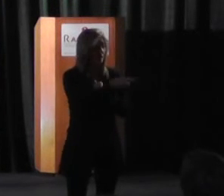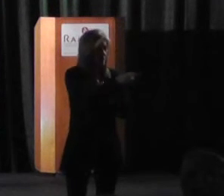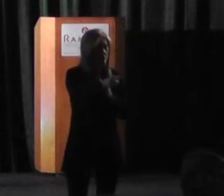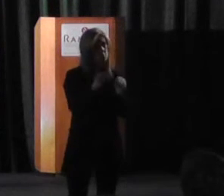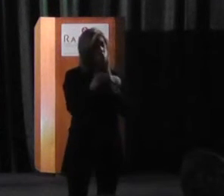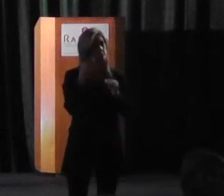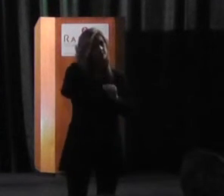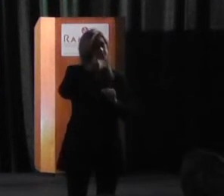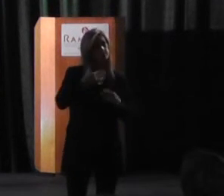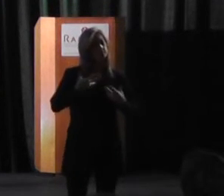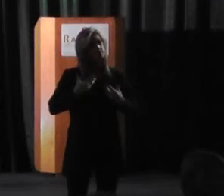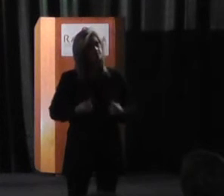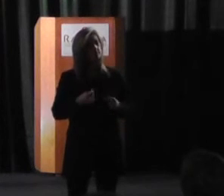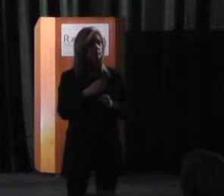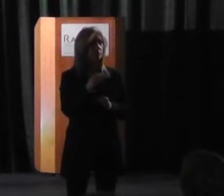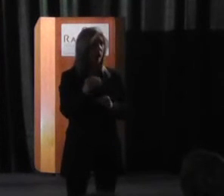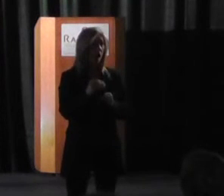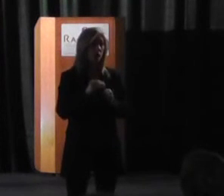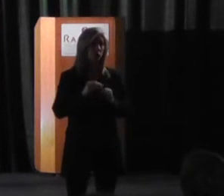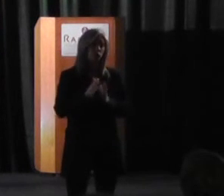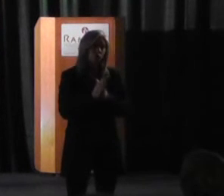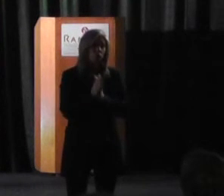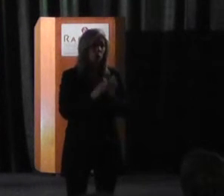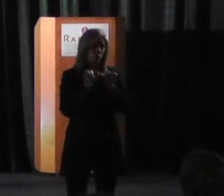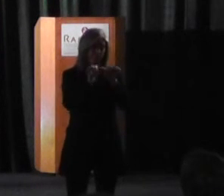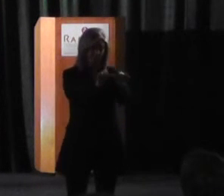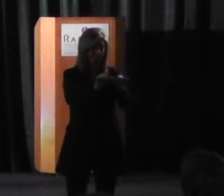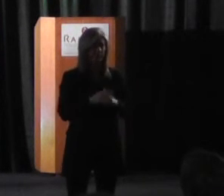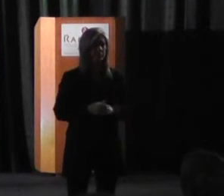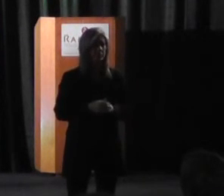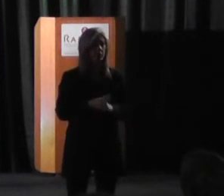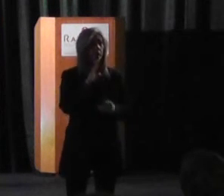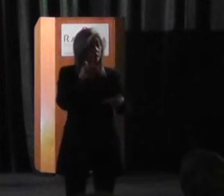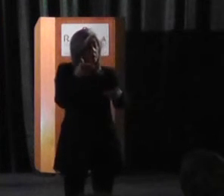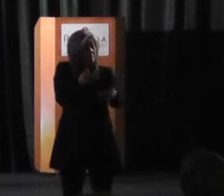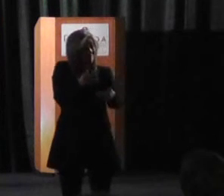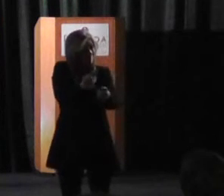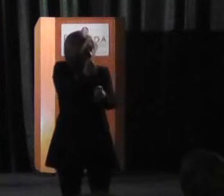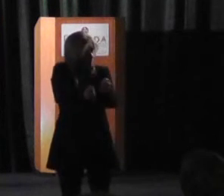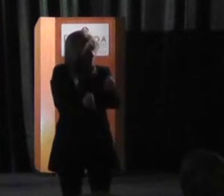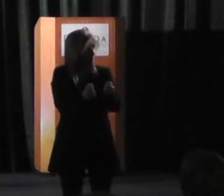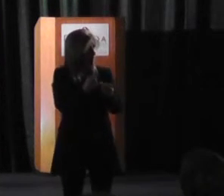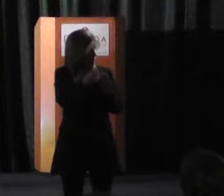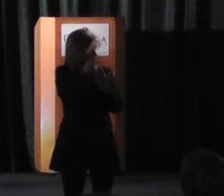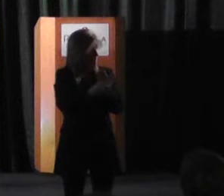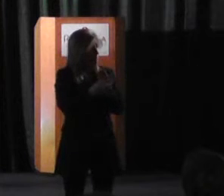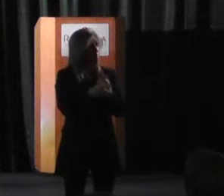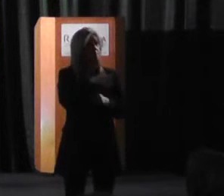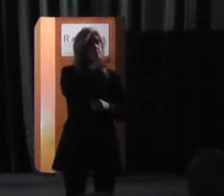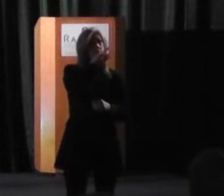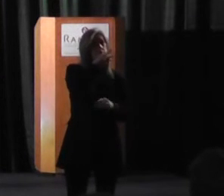Toward the end of our treatment programs, our clients often come to realize that although their stutter may have been a source of a huge amount of